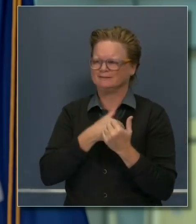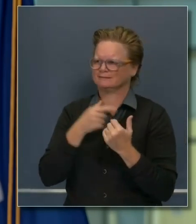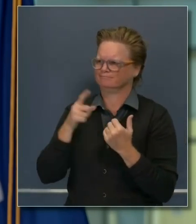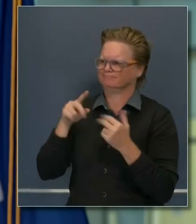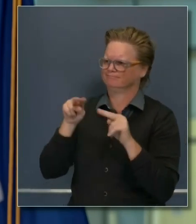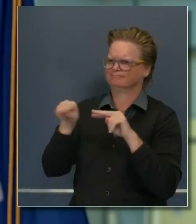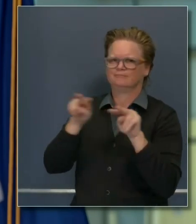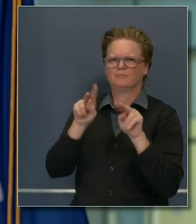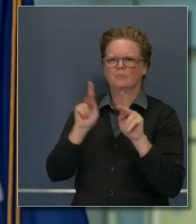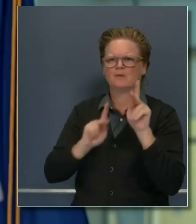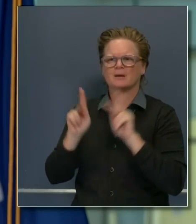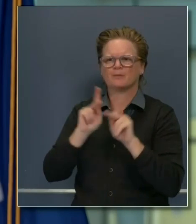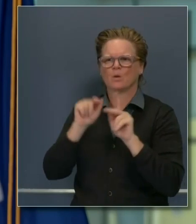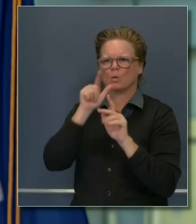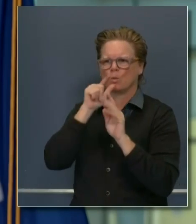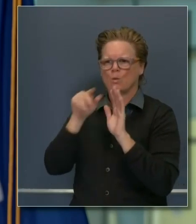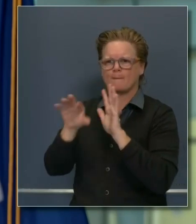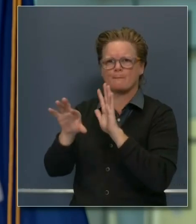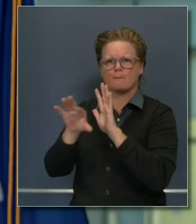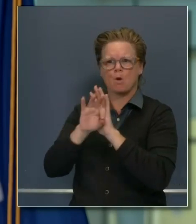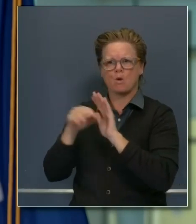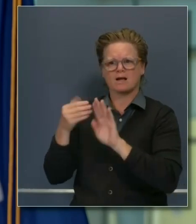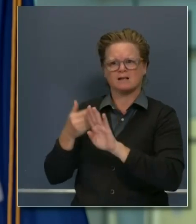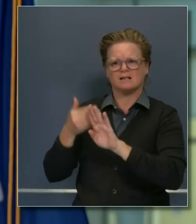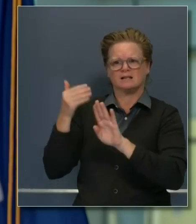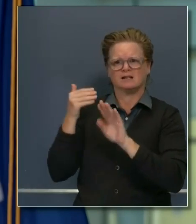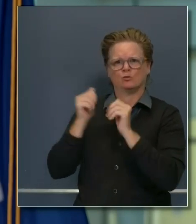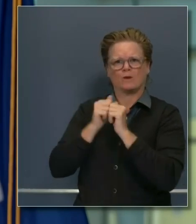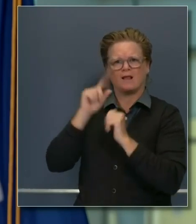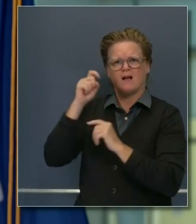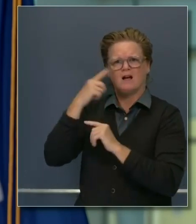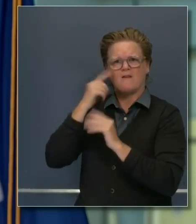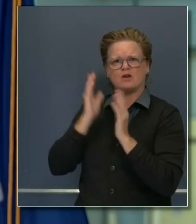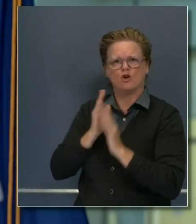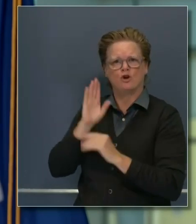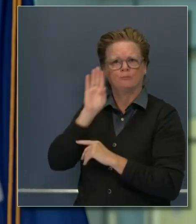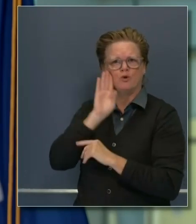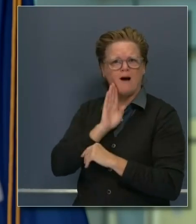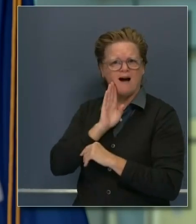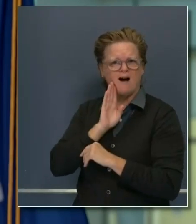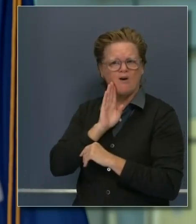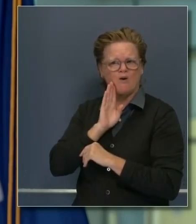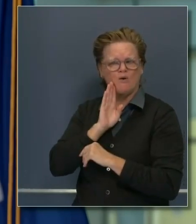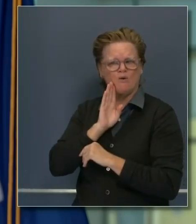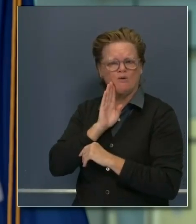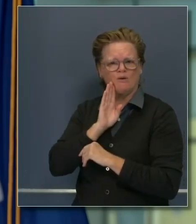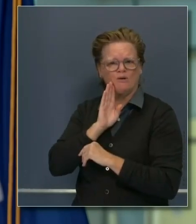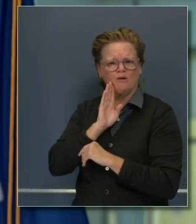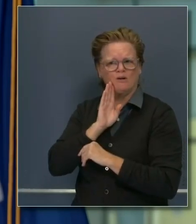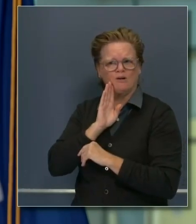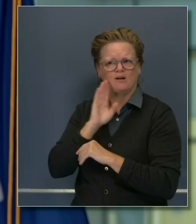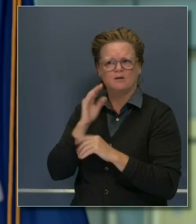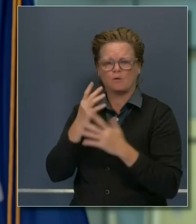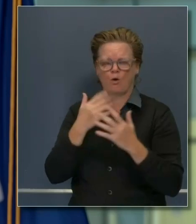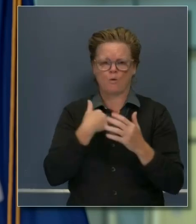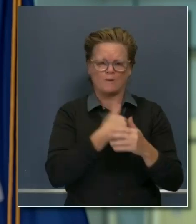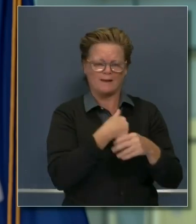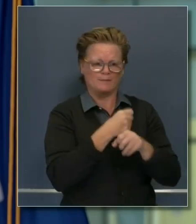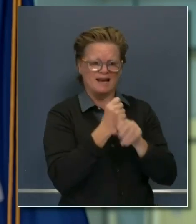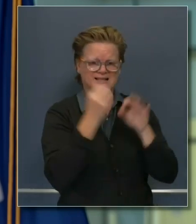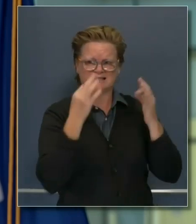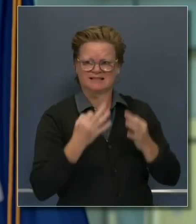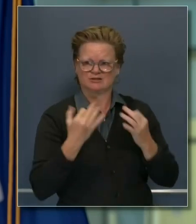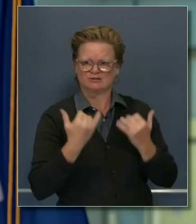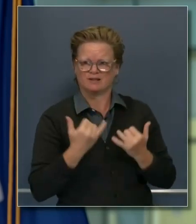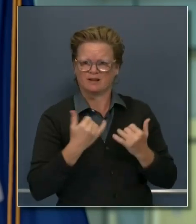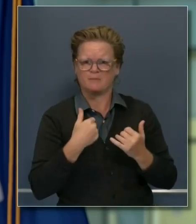Brown administration, many outstanding, and certainly, again, as we make those determinations, make those public.